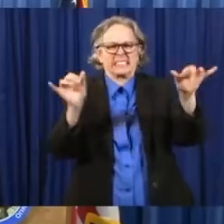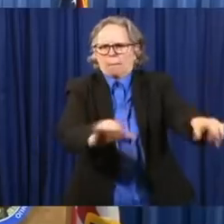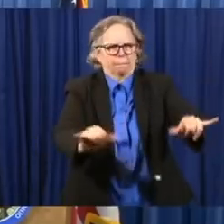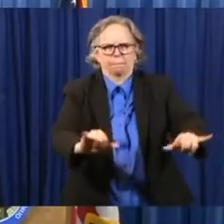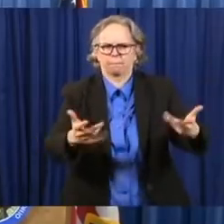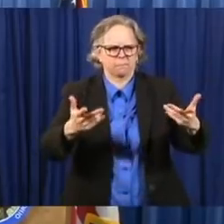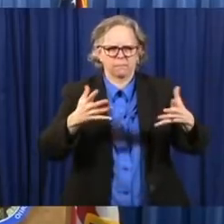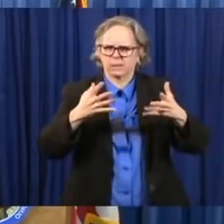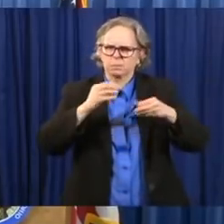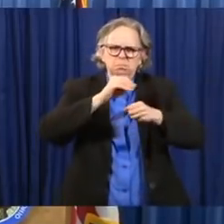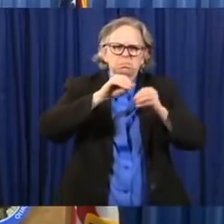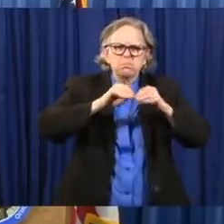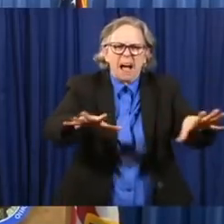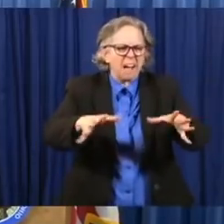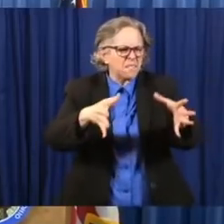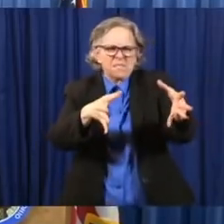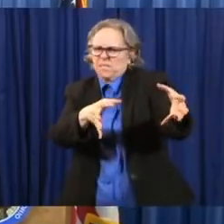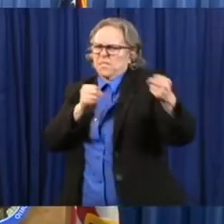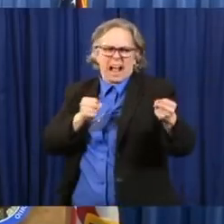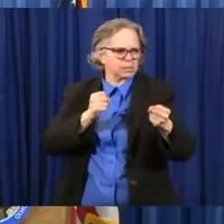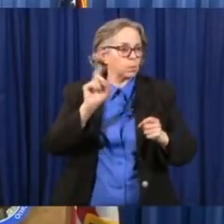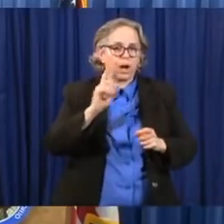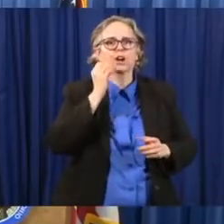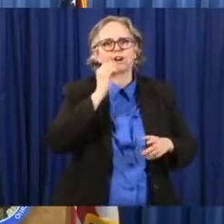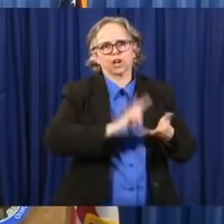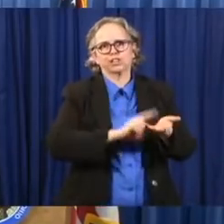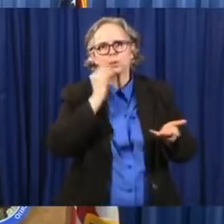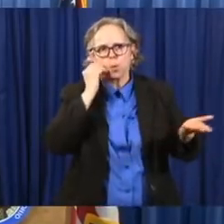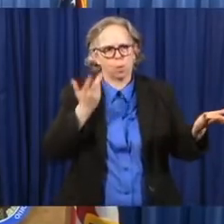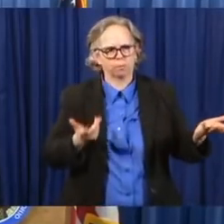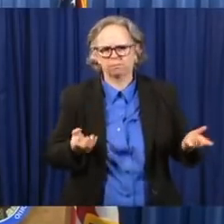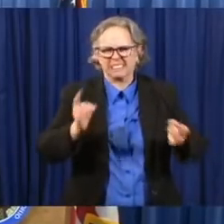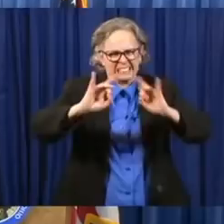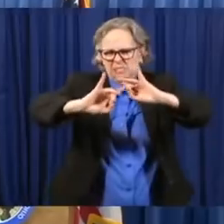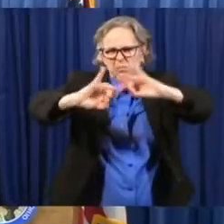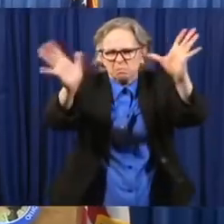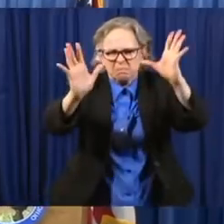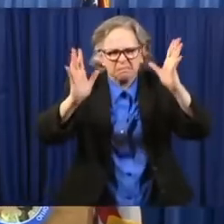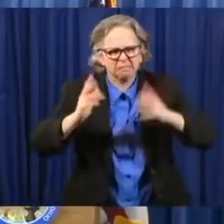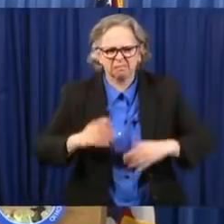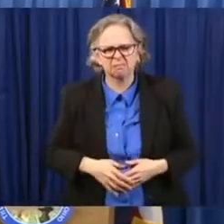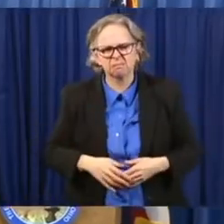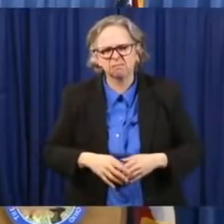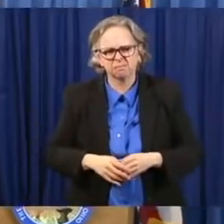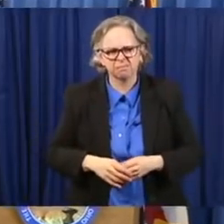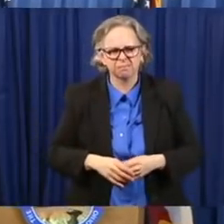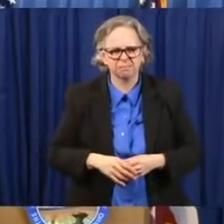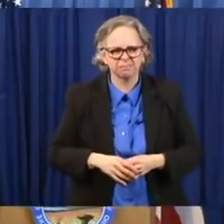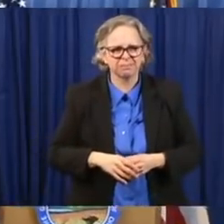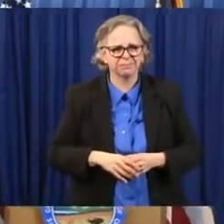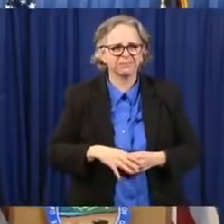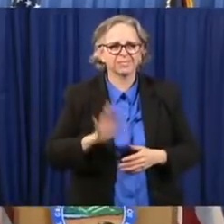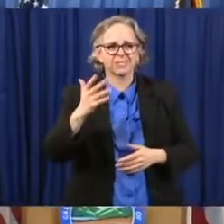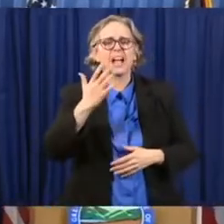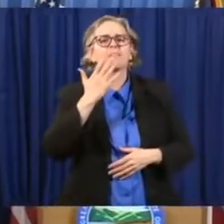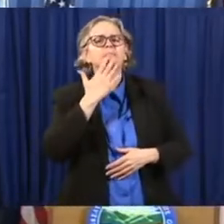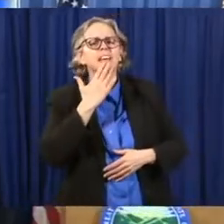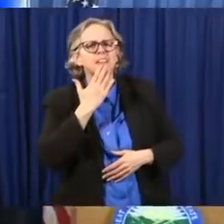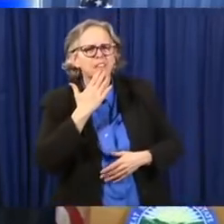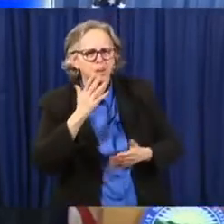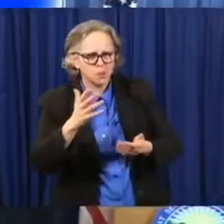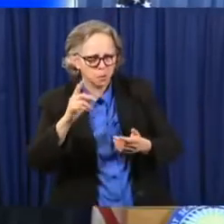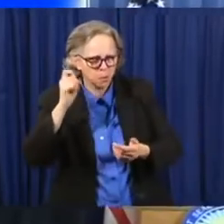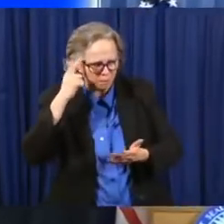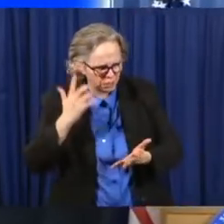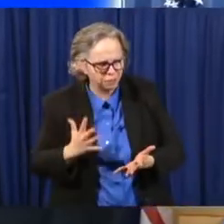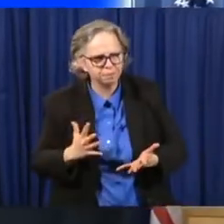through a nursing home. And it's a very, very concerning thing. Oh, thank you, Governor. So